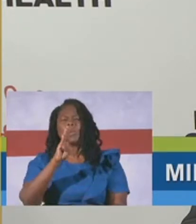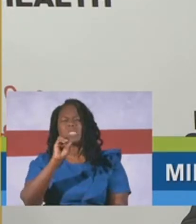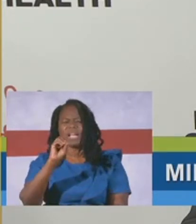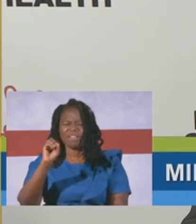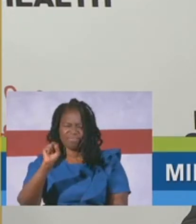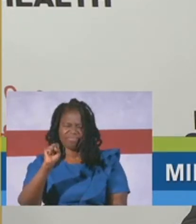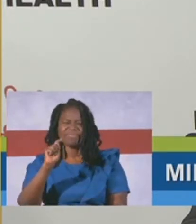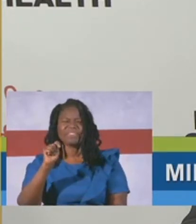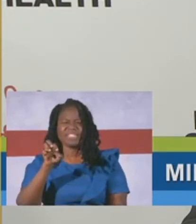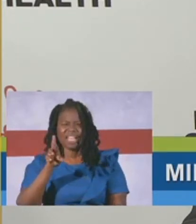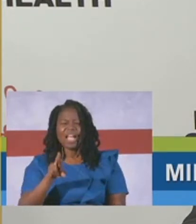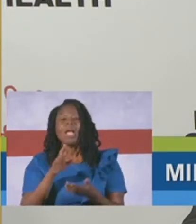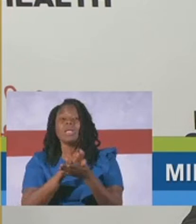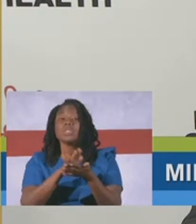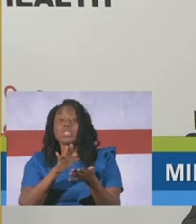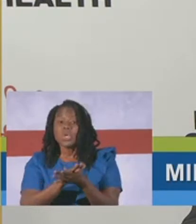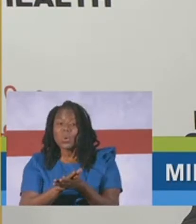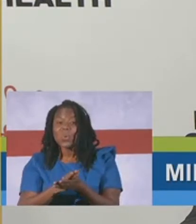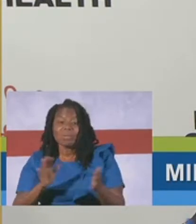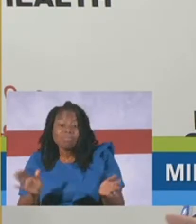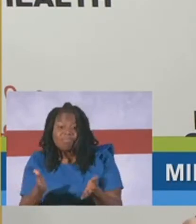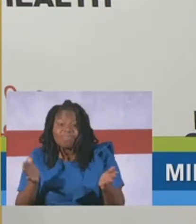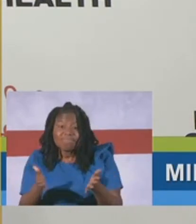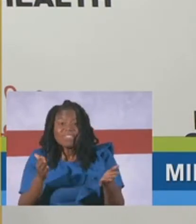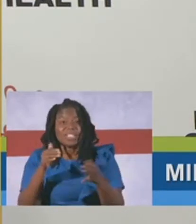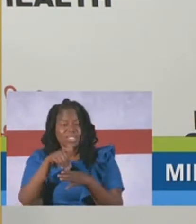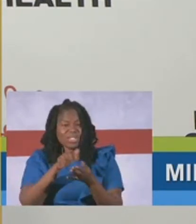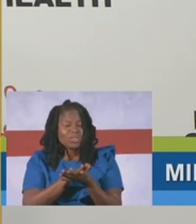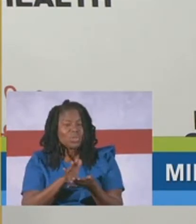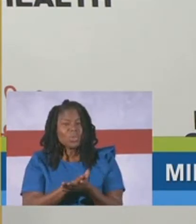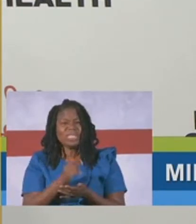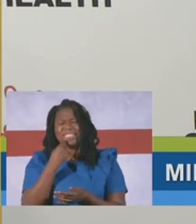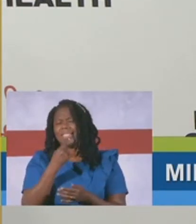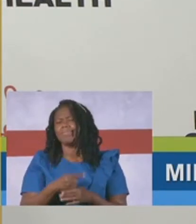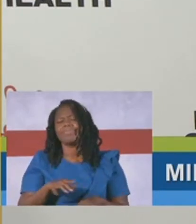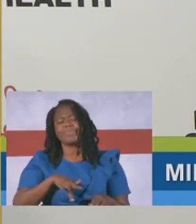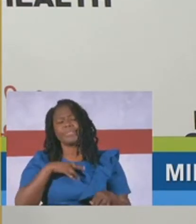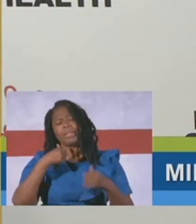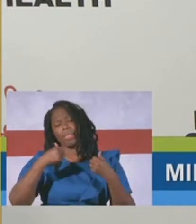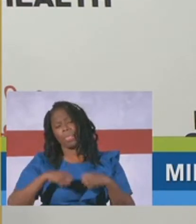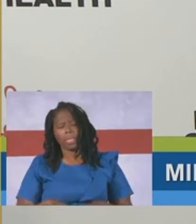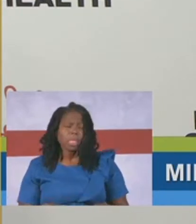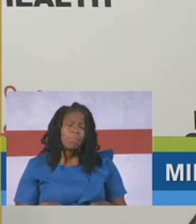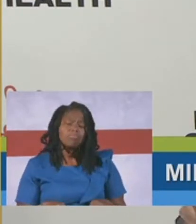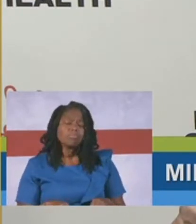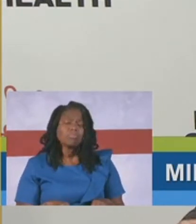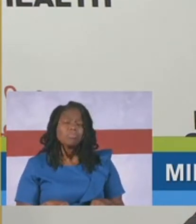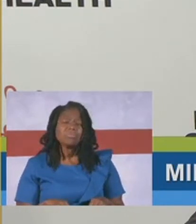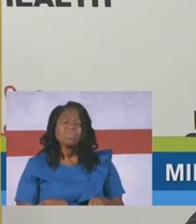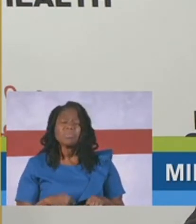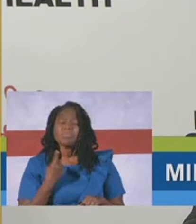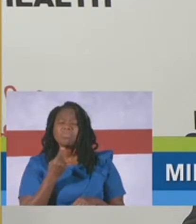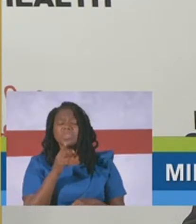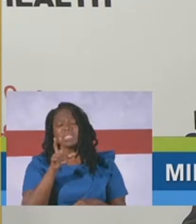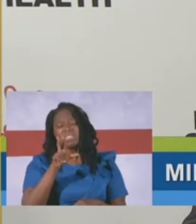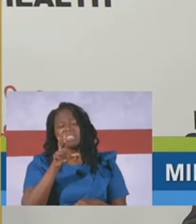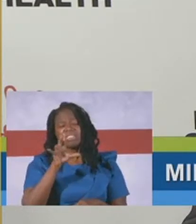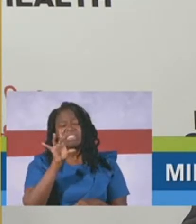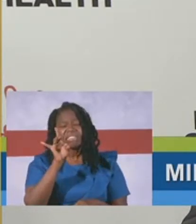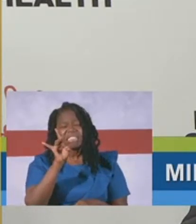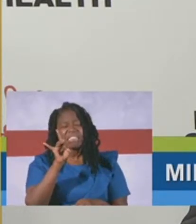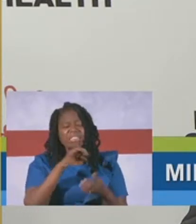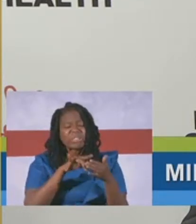which started on Monday, again, disappointing. We have done about 38 students so far.